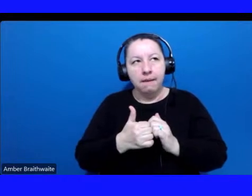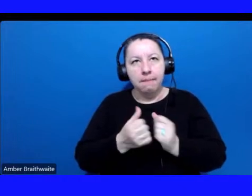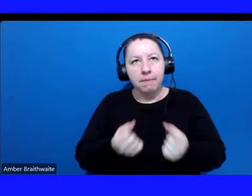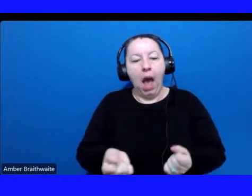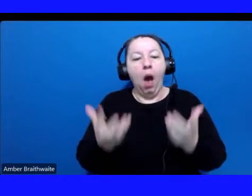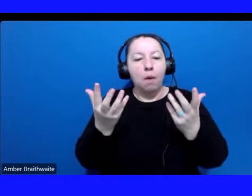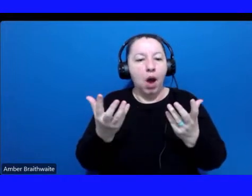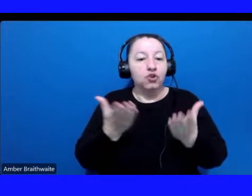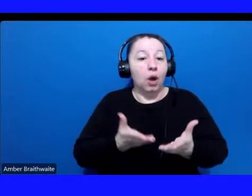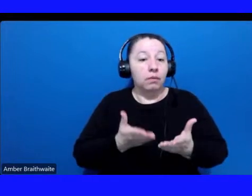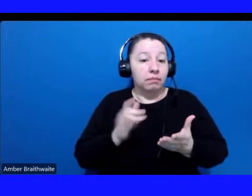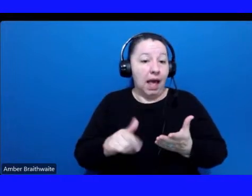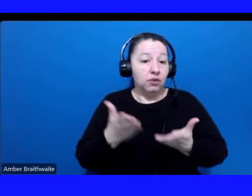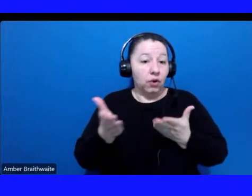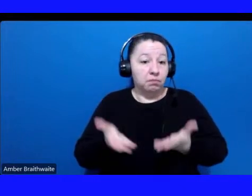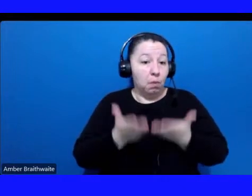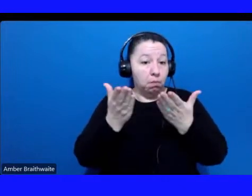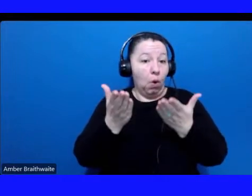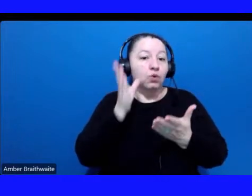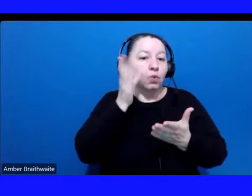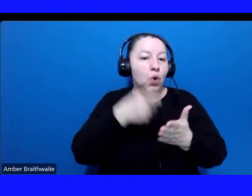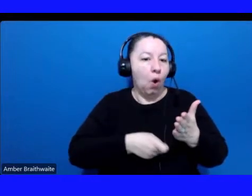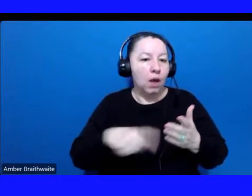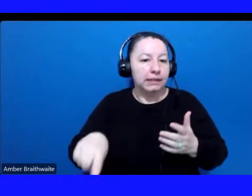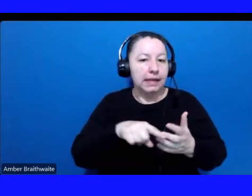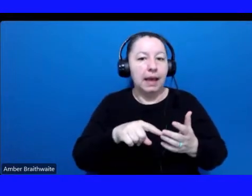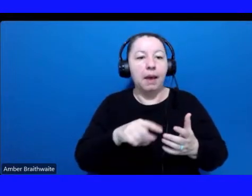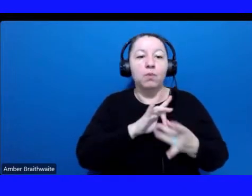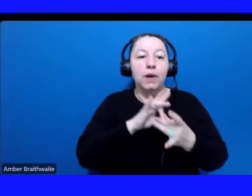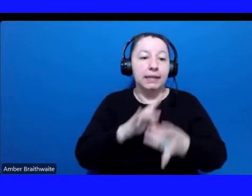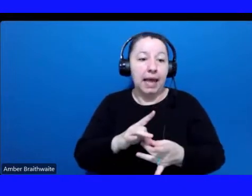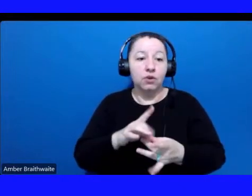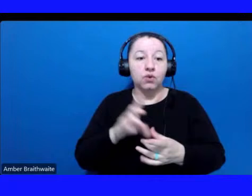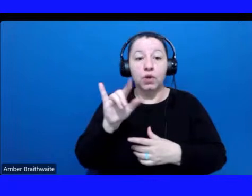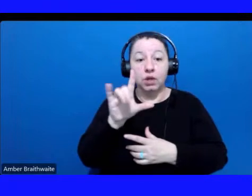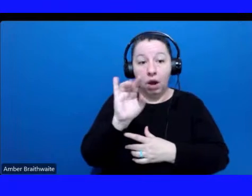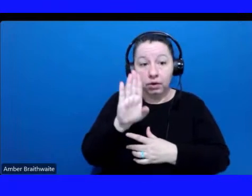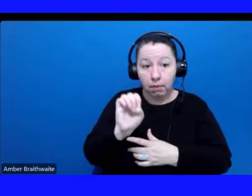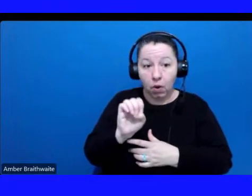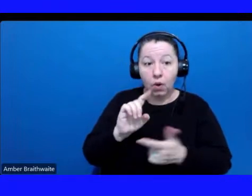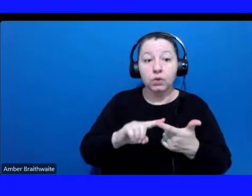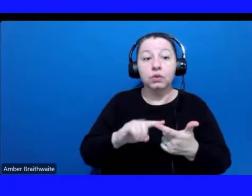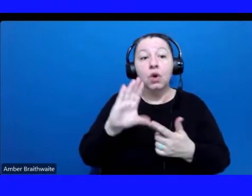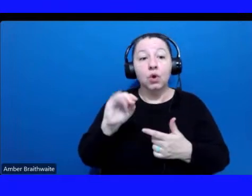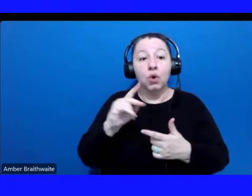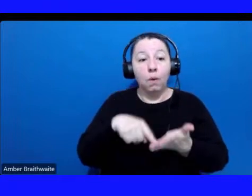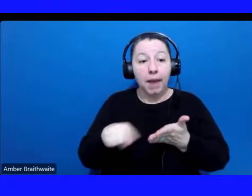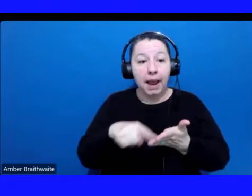out-of-pocket costs. The third item is the successful